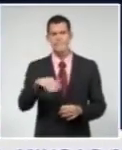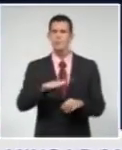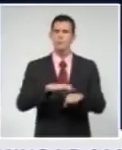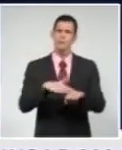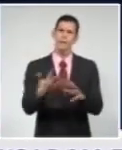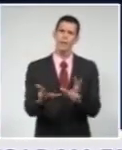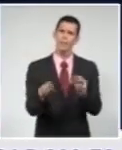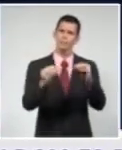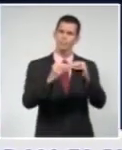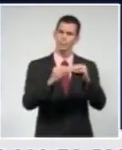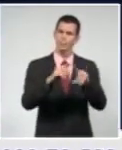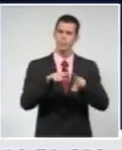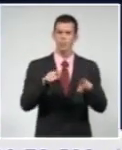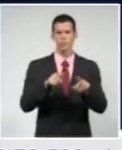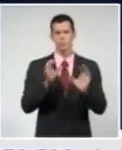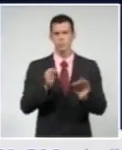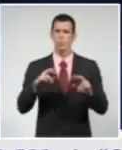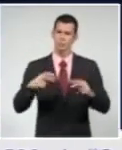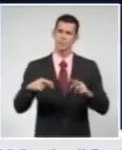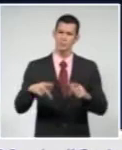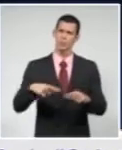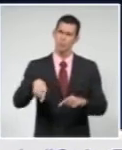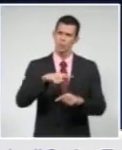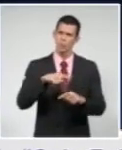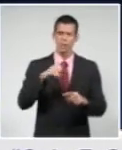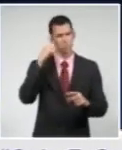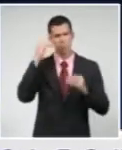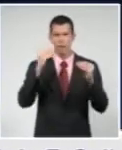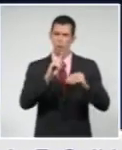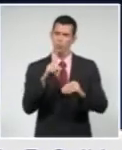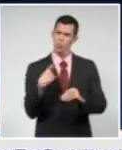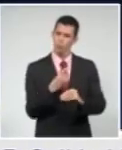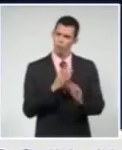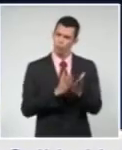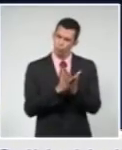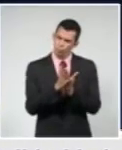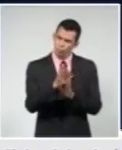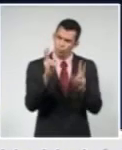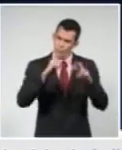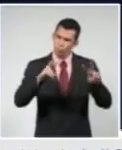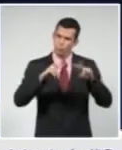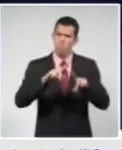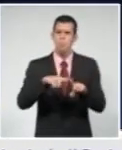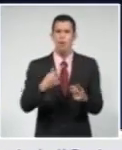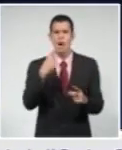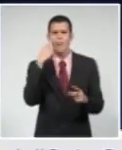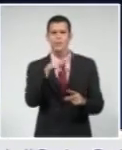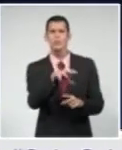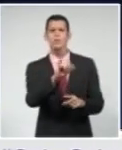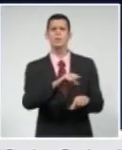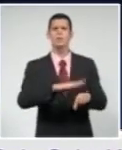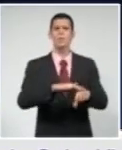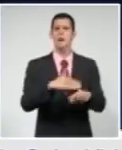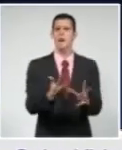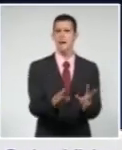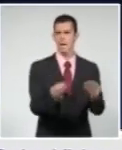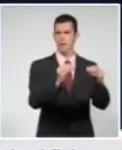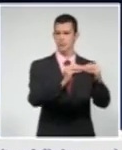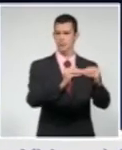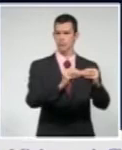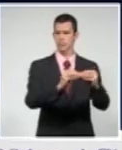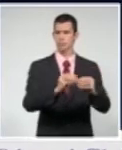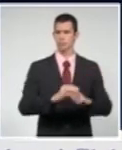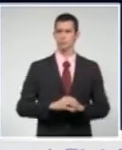cases reported in the last 15 days. Yesterday, none of the people to have tested positive